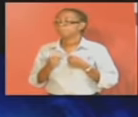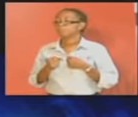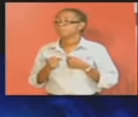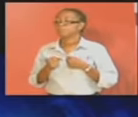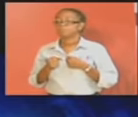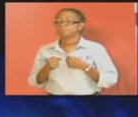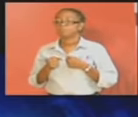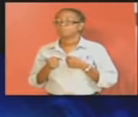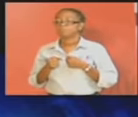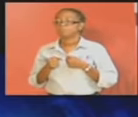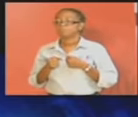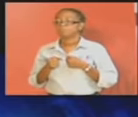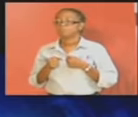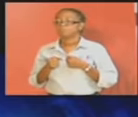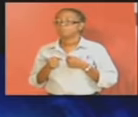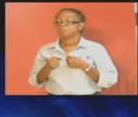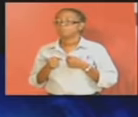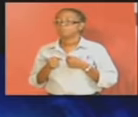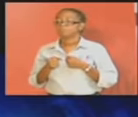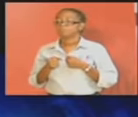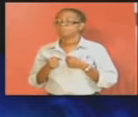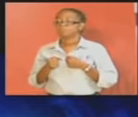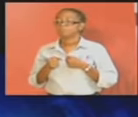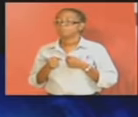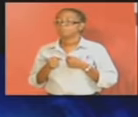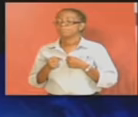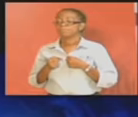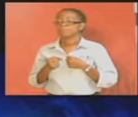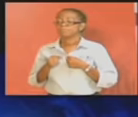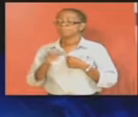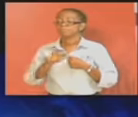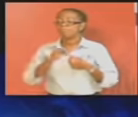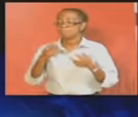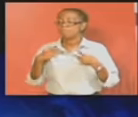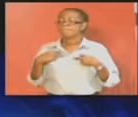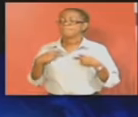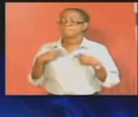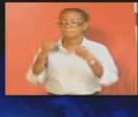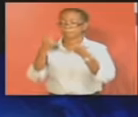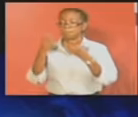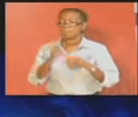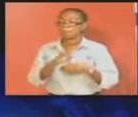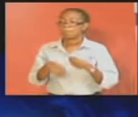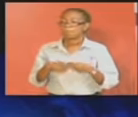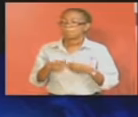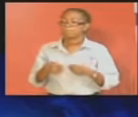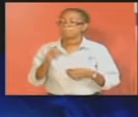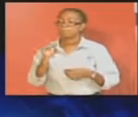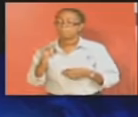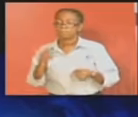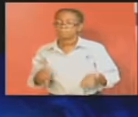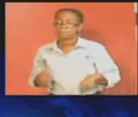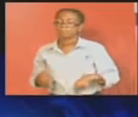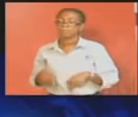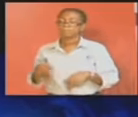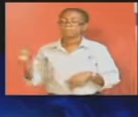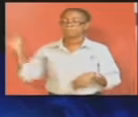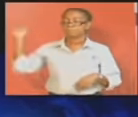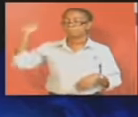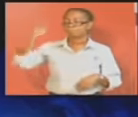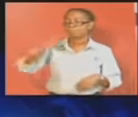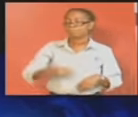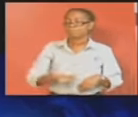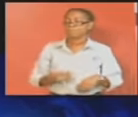home. I have a particular case that from someone who wants to return from Guyana but lives in Tobago.